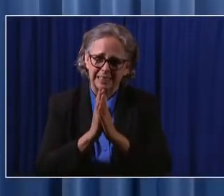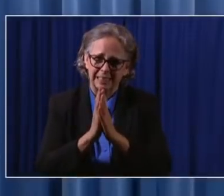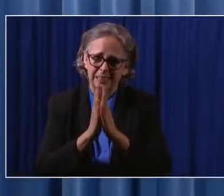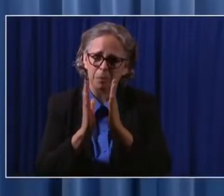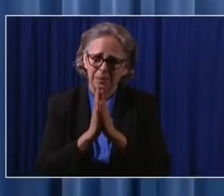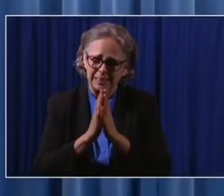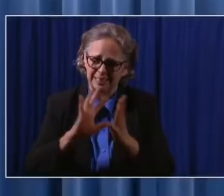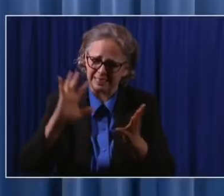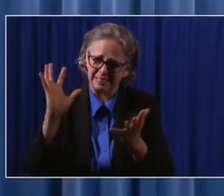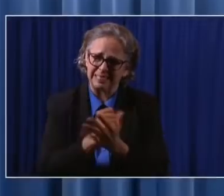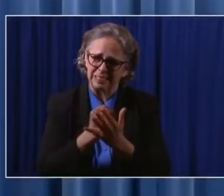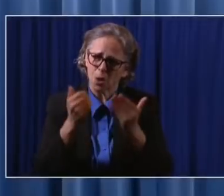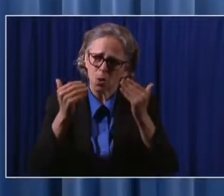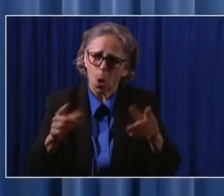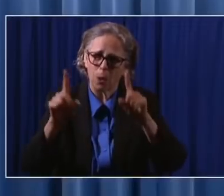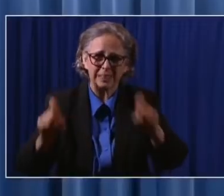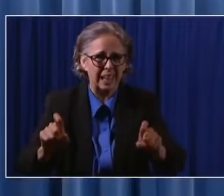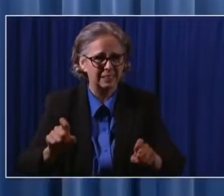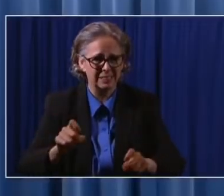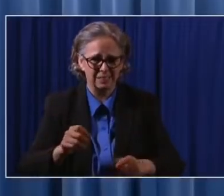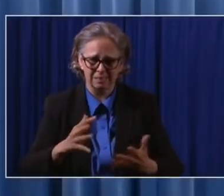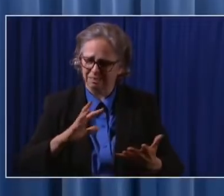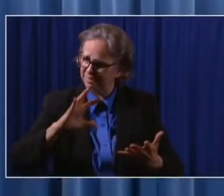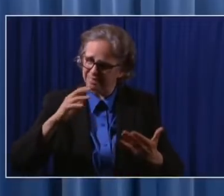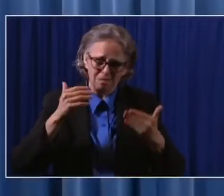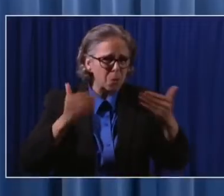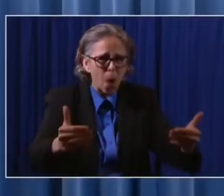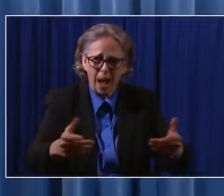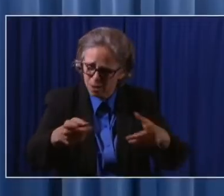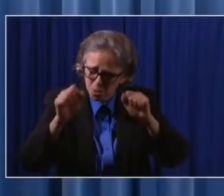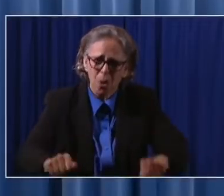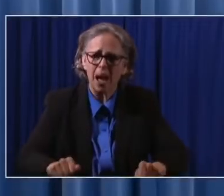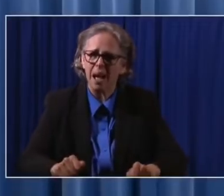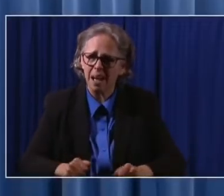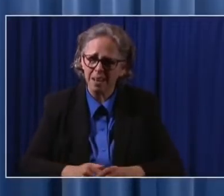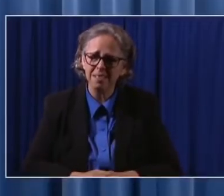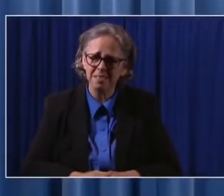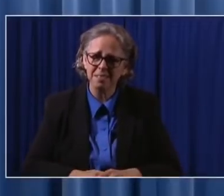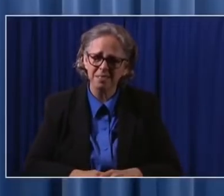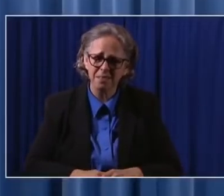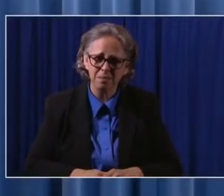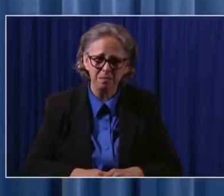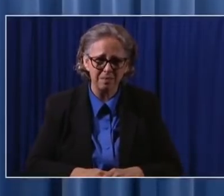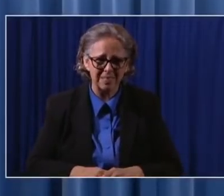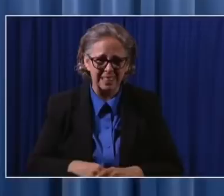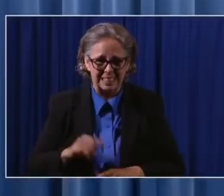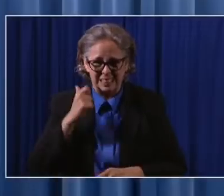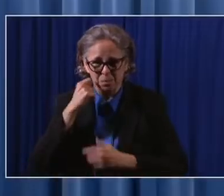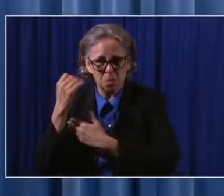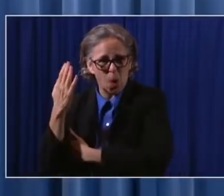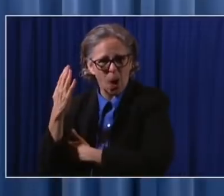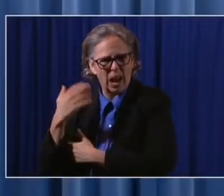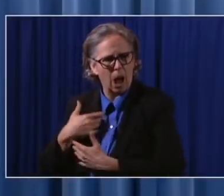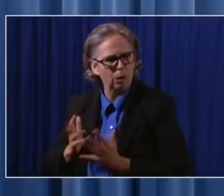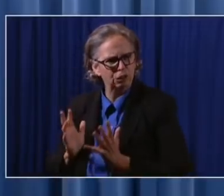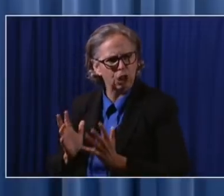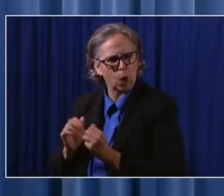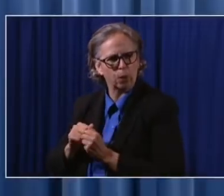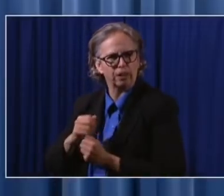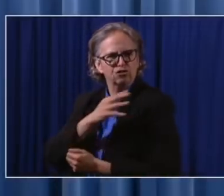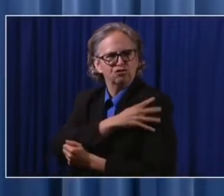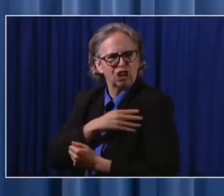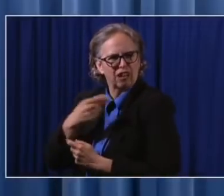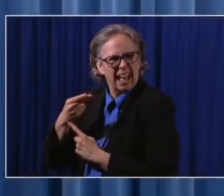get a test, get a test. One of the things I was talking to General Harris about this morning with our Ohio